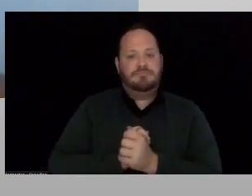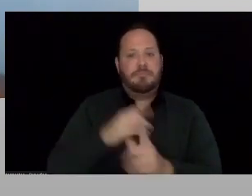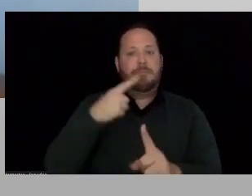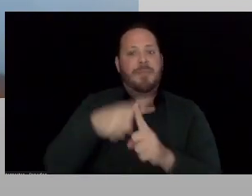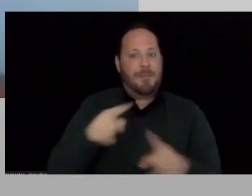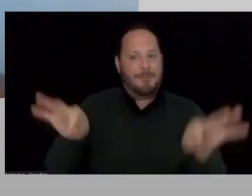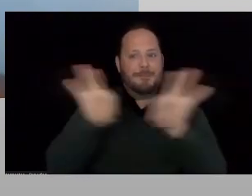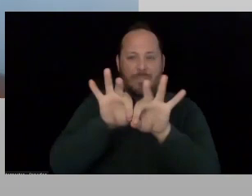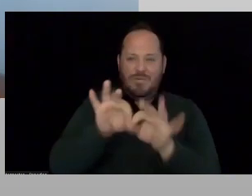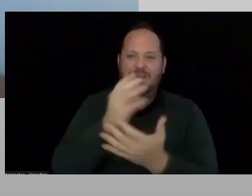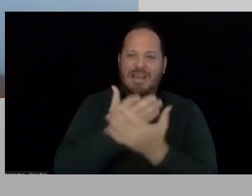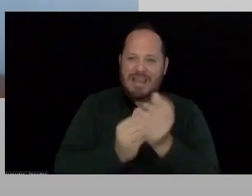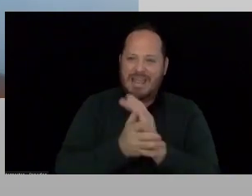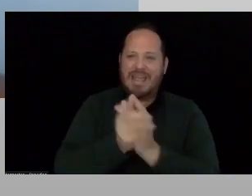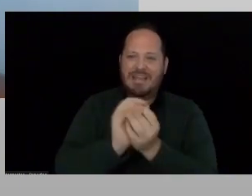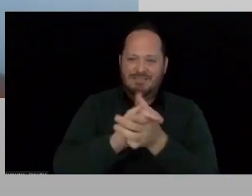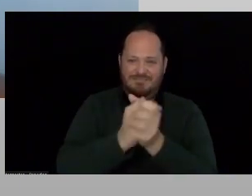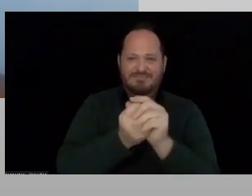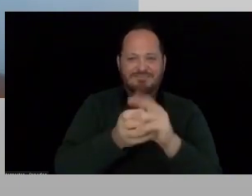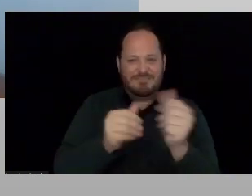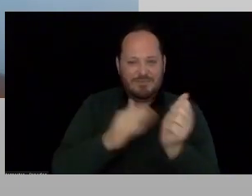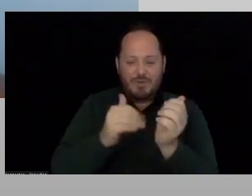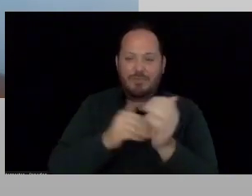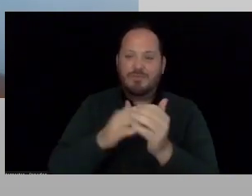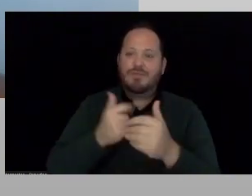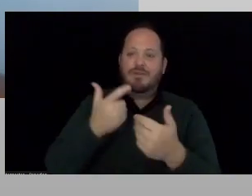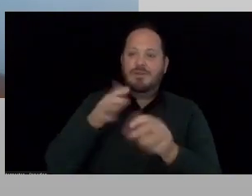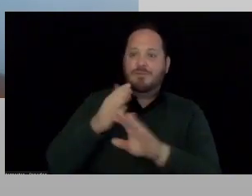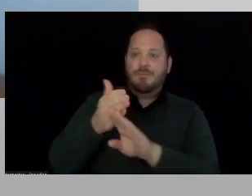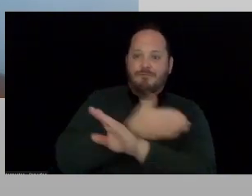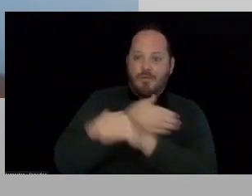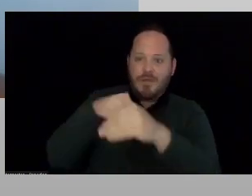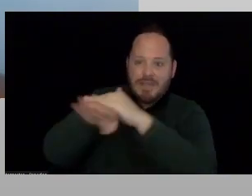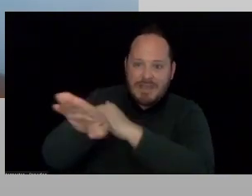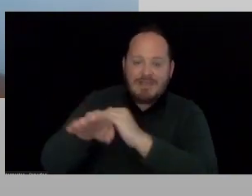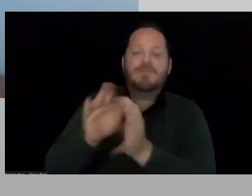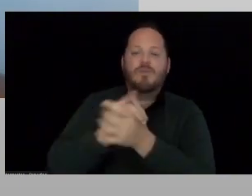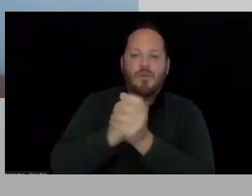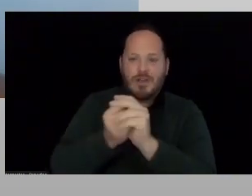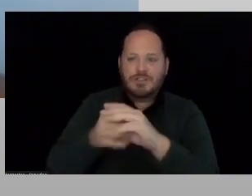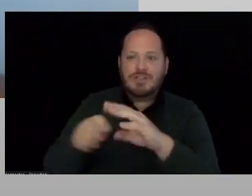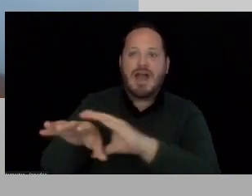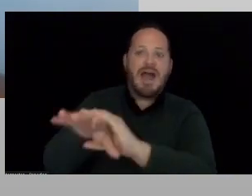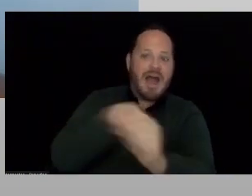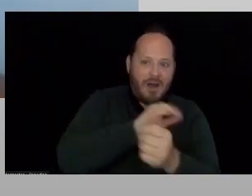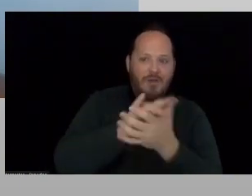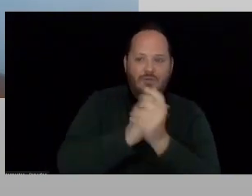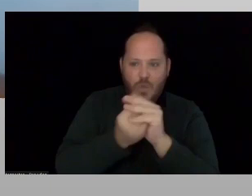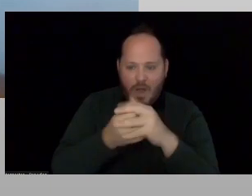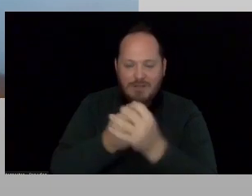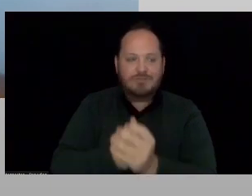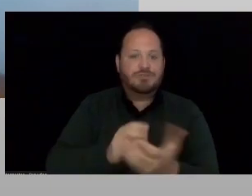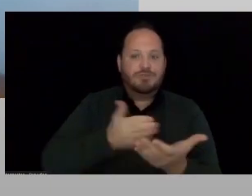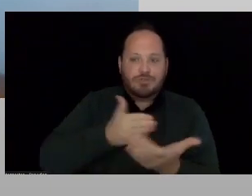after preparing food, washing your hands. Ditto toileting and other tasks. Anytime you touch your client,